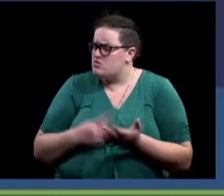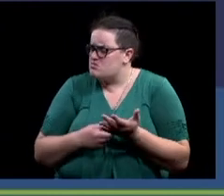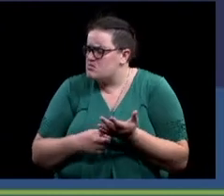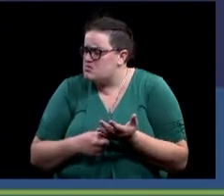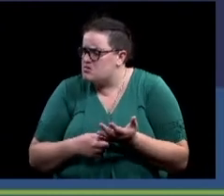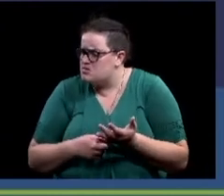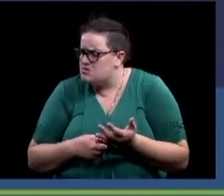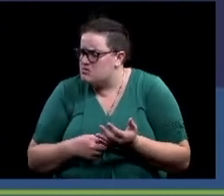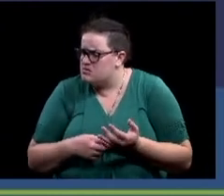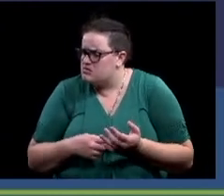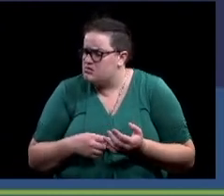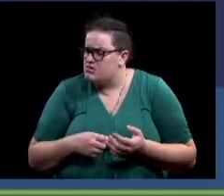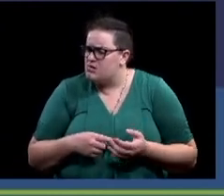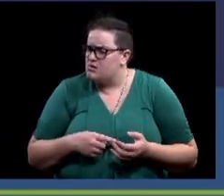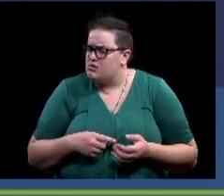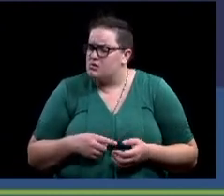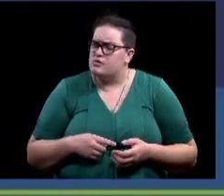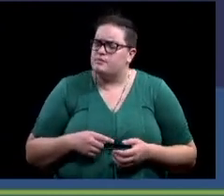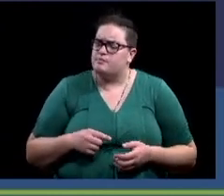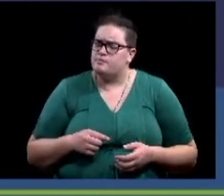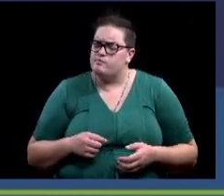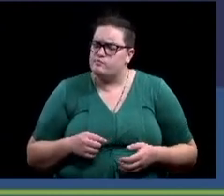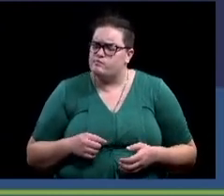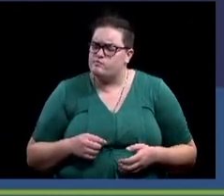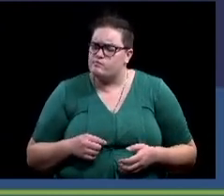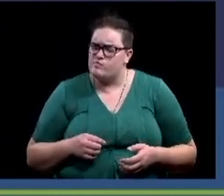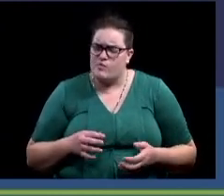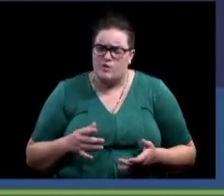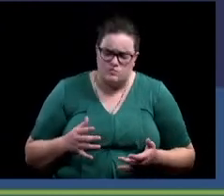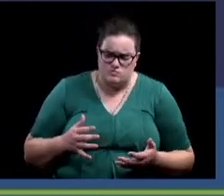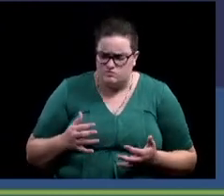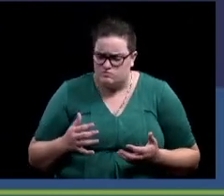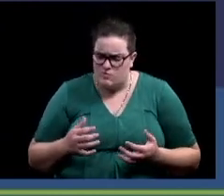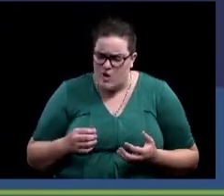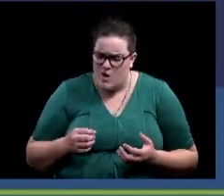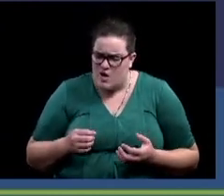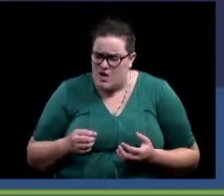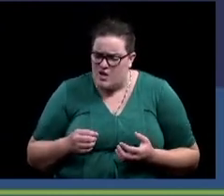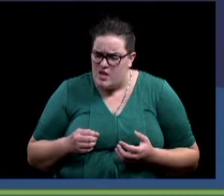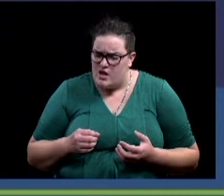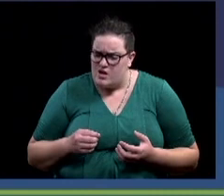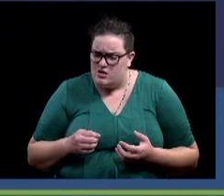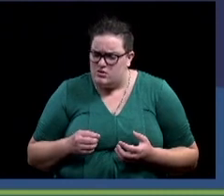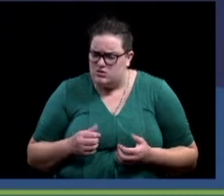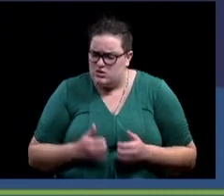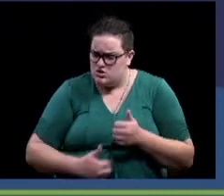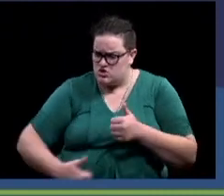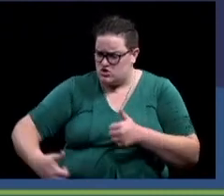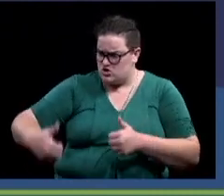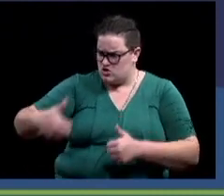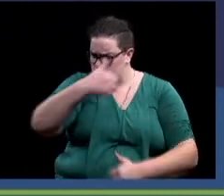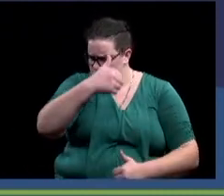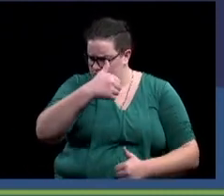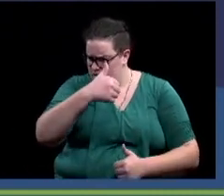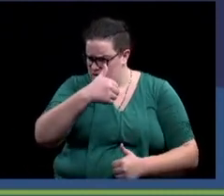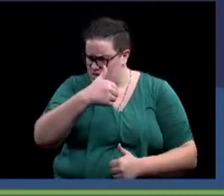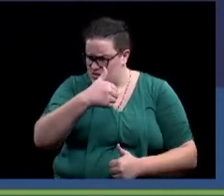in other words, I think supervisors go and make sure that, to the extent possible, those body-worn cameras are